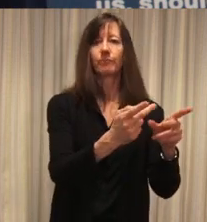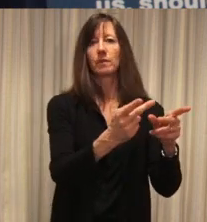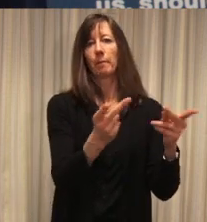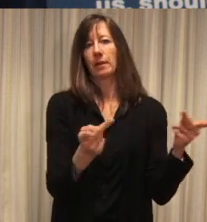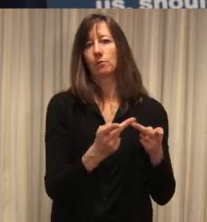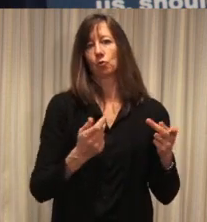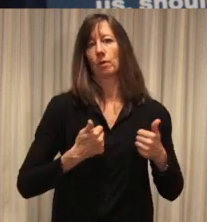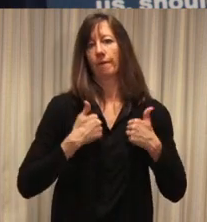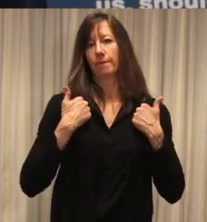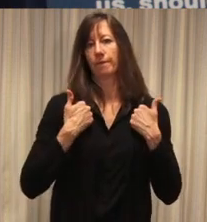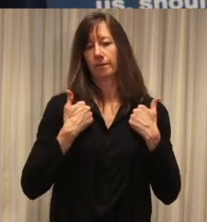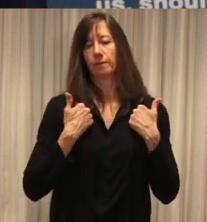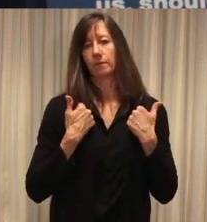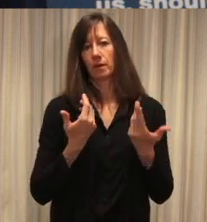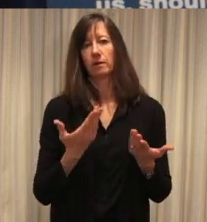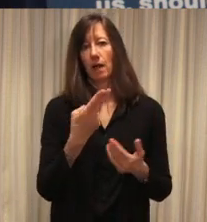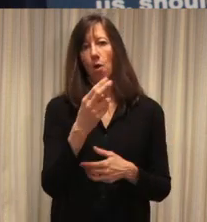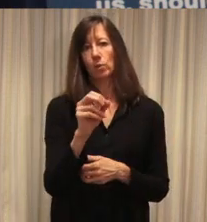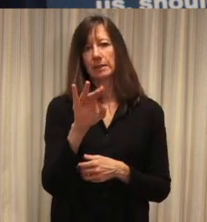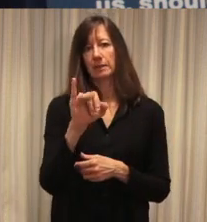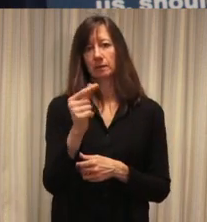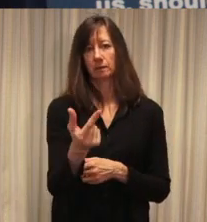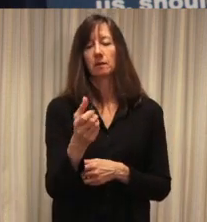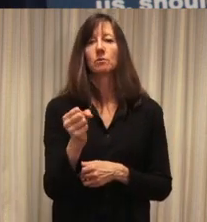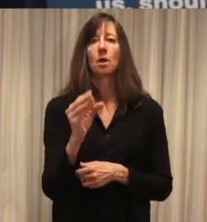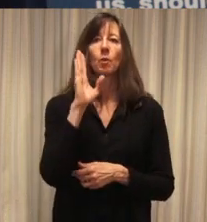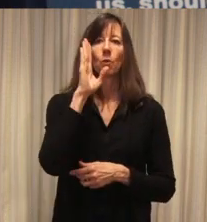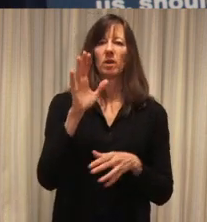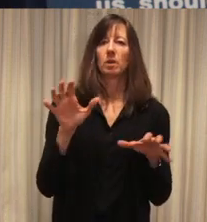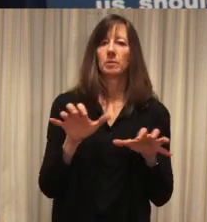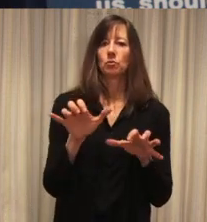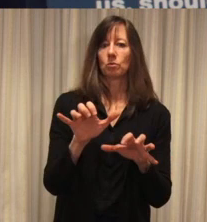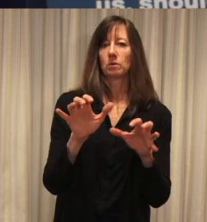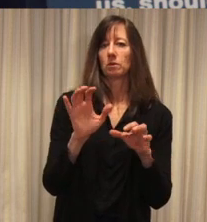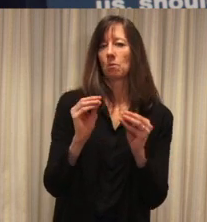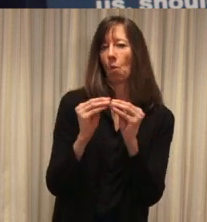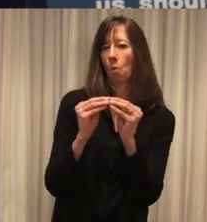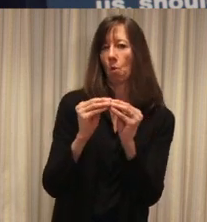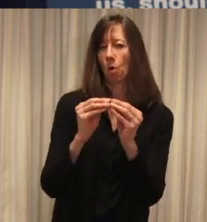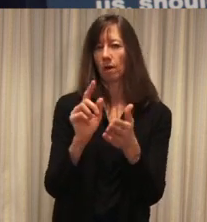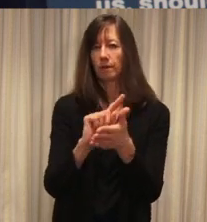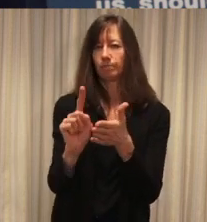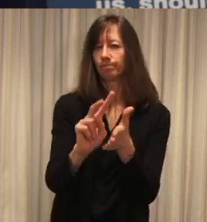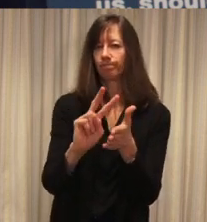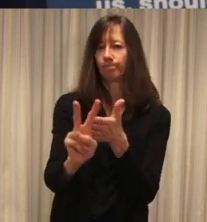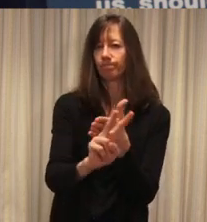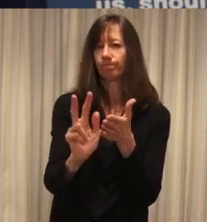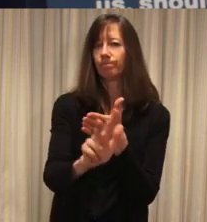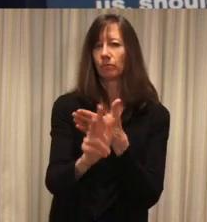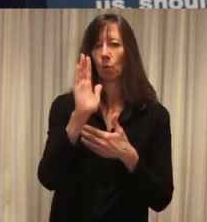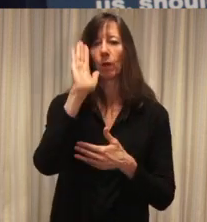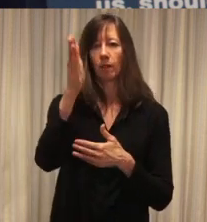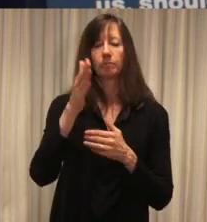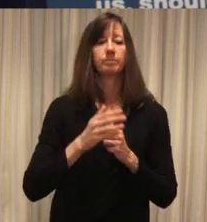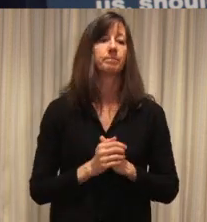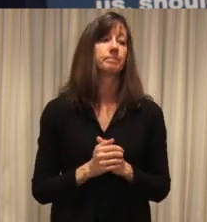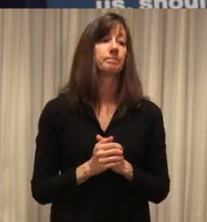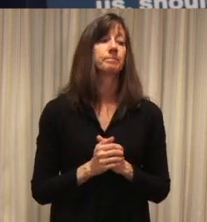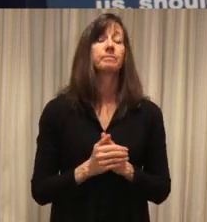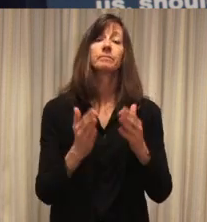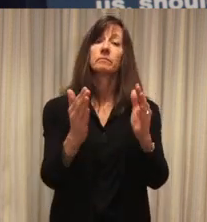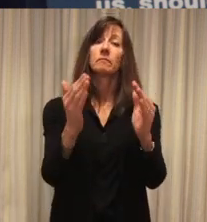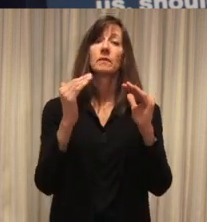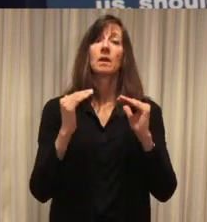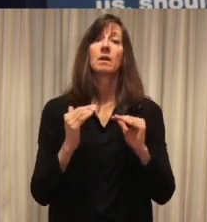out more of that in the coming days and weeks. Finally, just to wrap it up, I want to keep everybody updated on Project